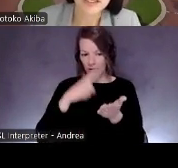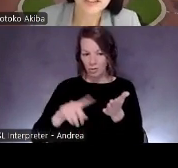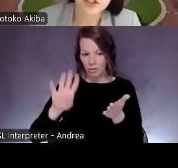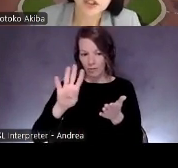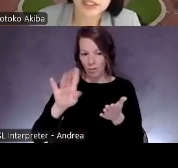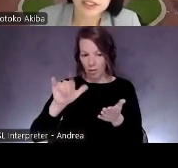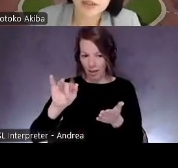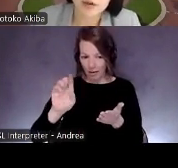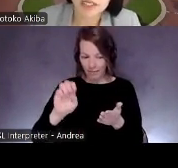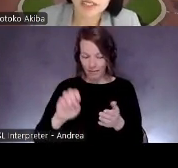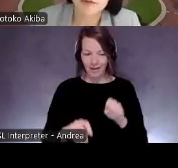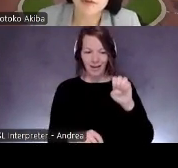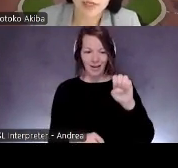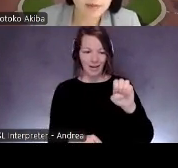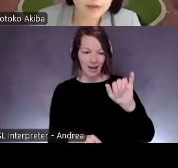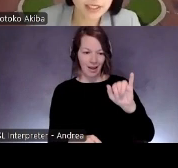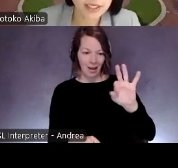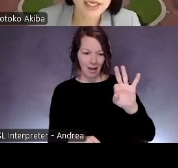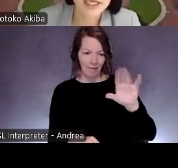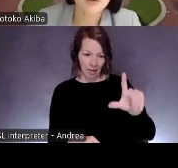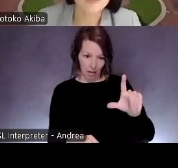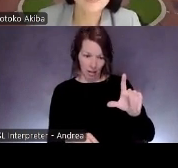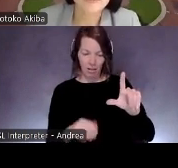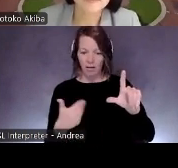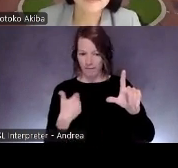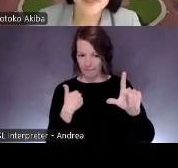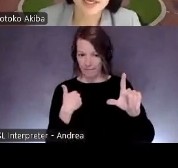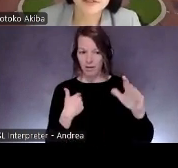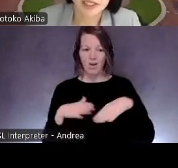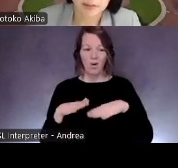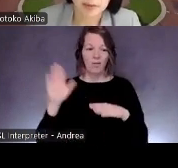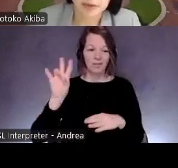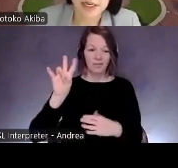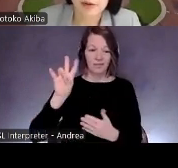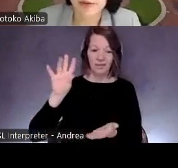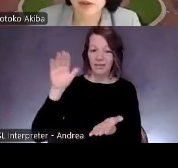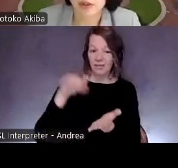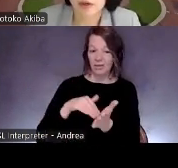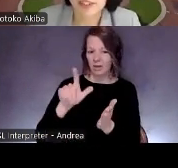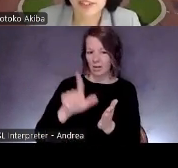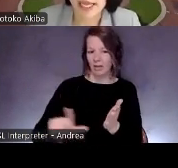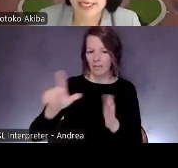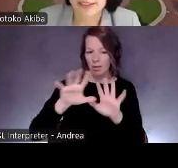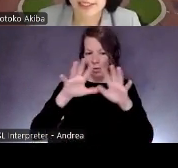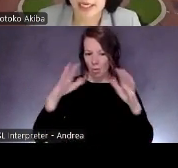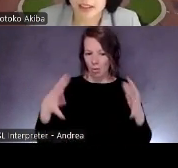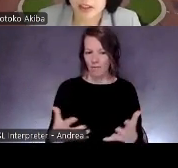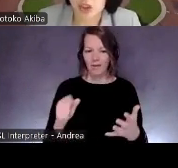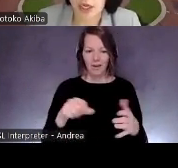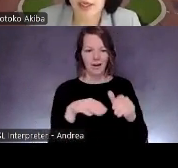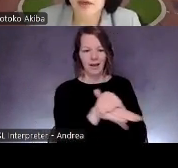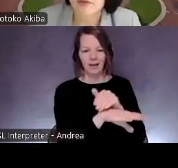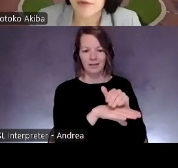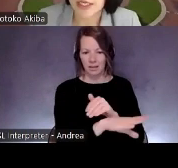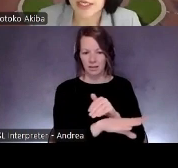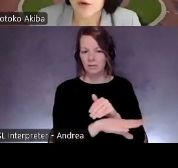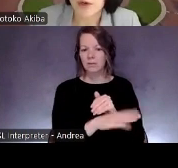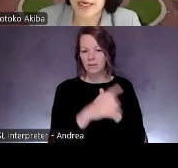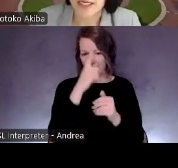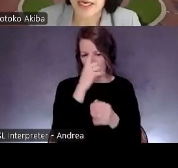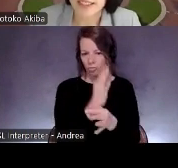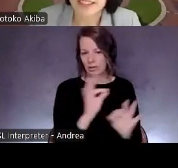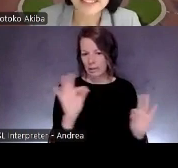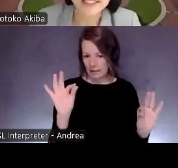EIFL, Electronic Information for Library, and over 7,000 libraries around the globe can access AERJ free